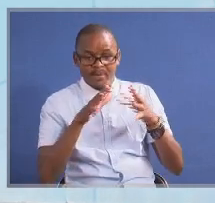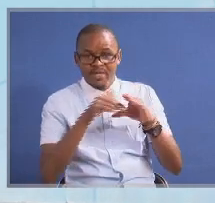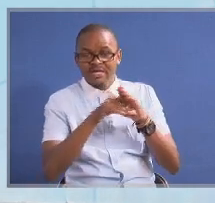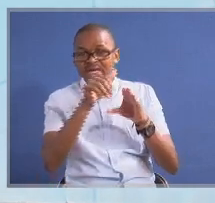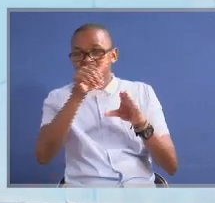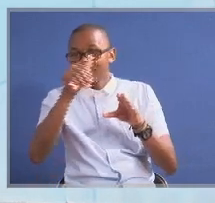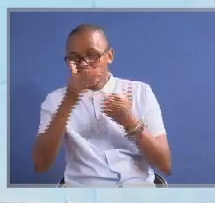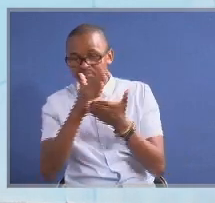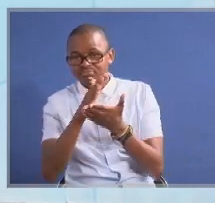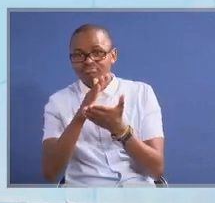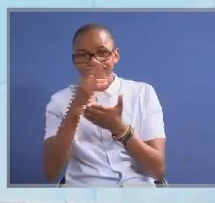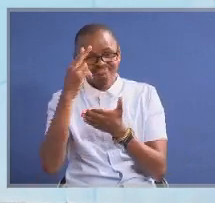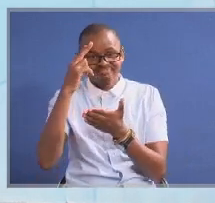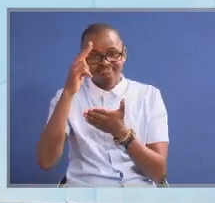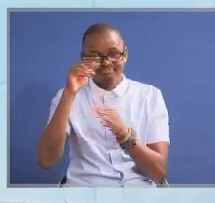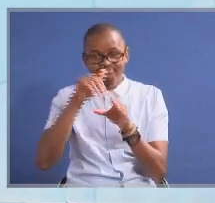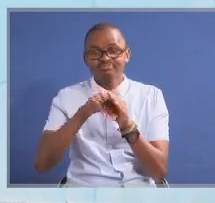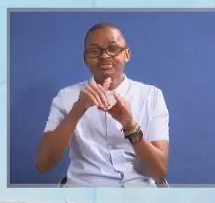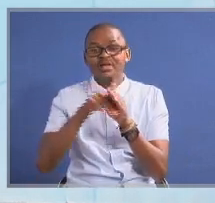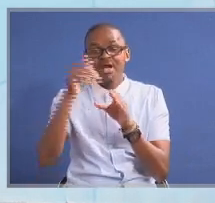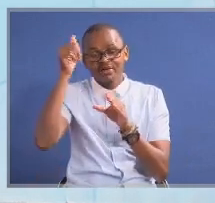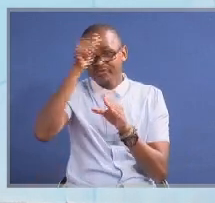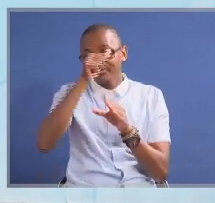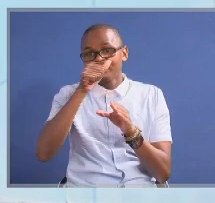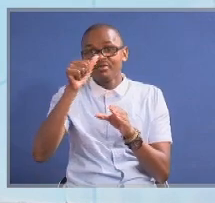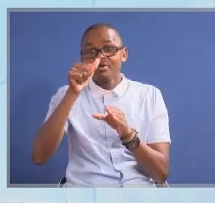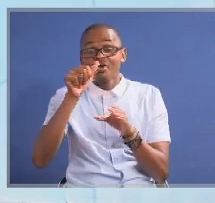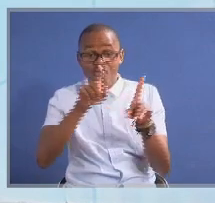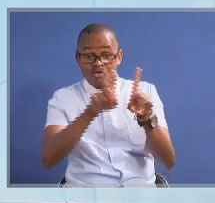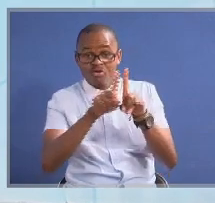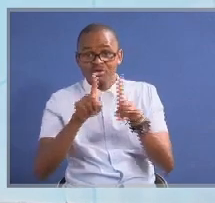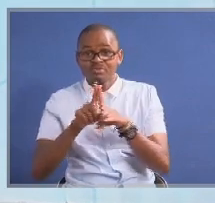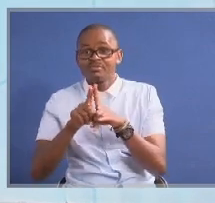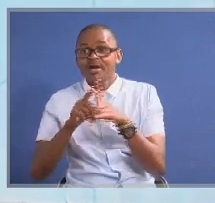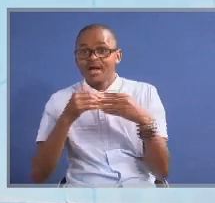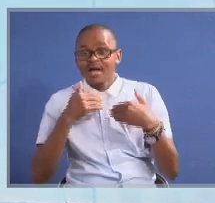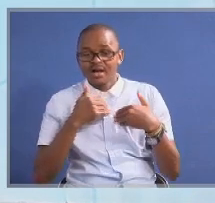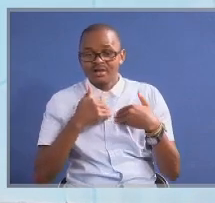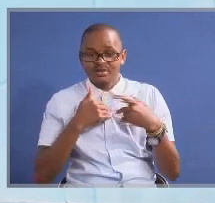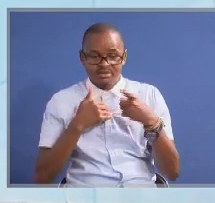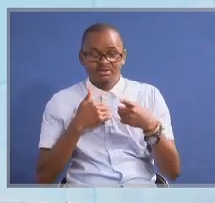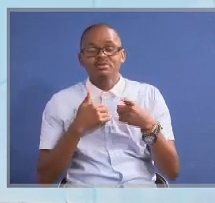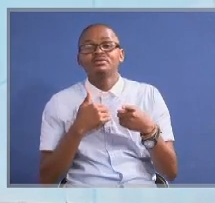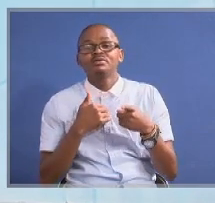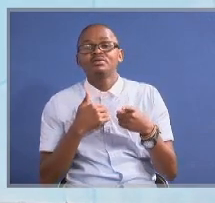other parts of the world are looking into Africa. And I also heard that, you know, there's